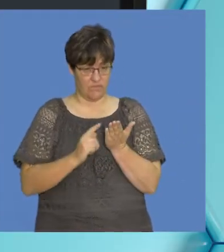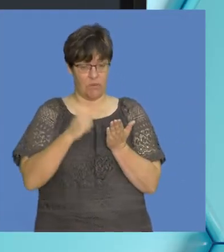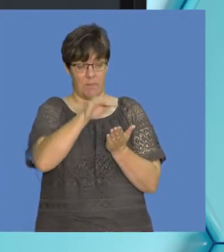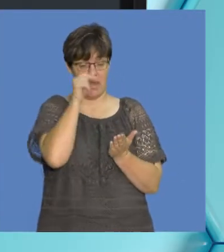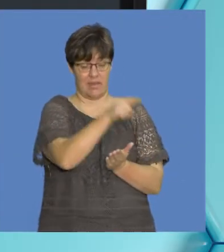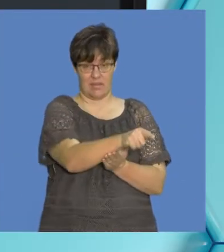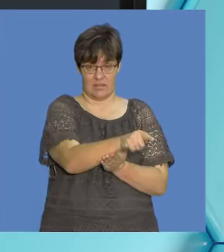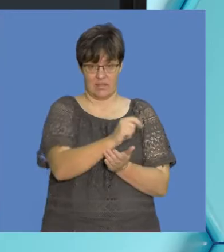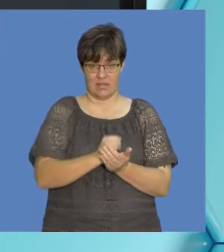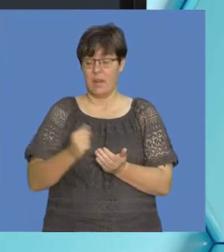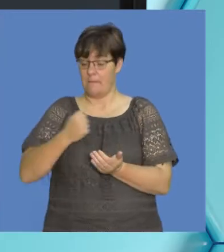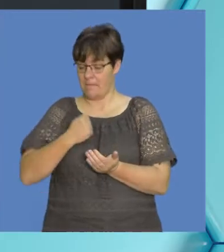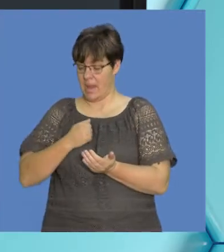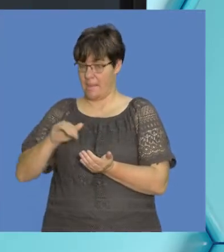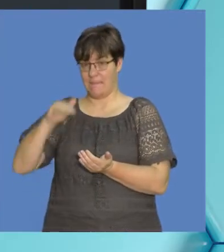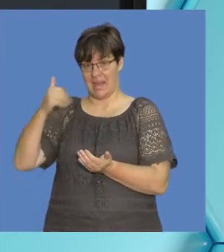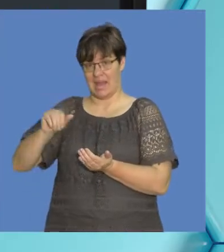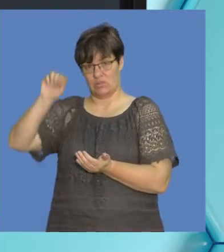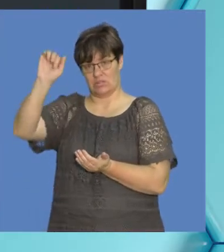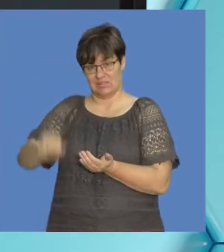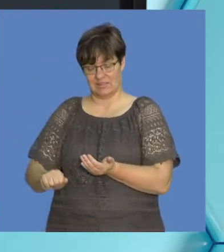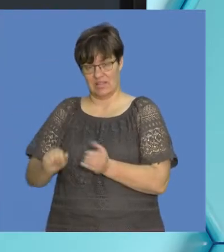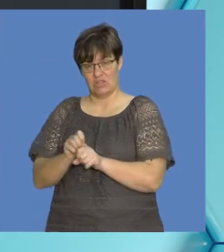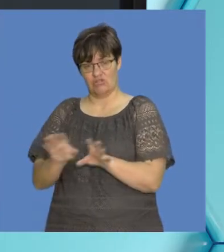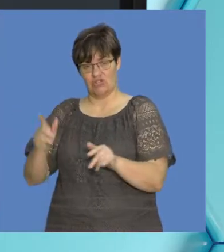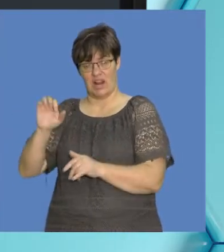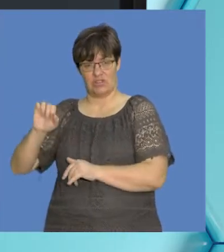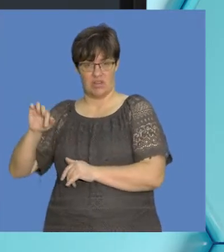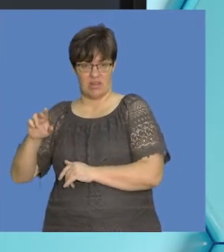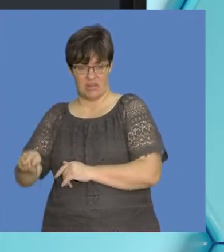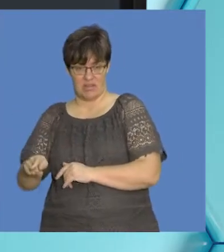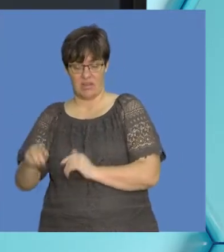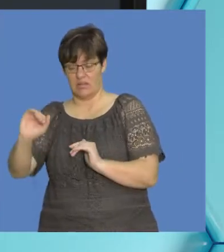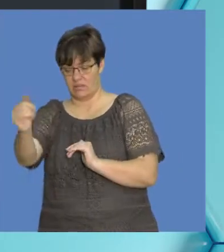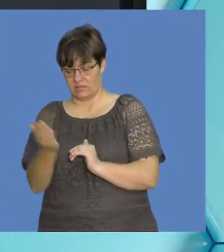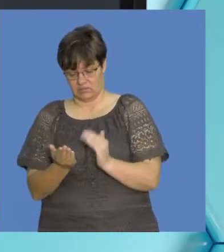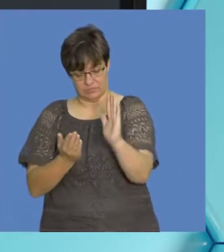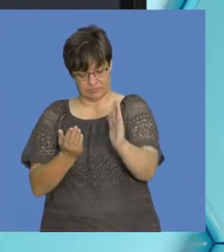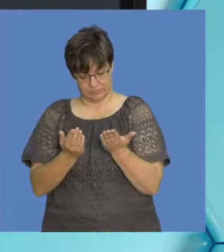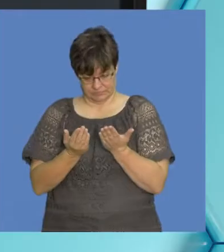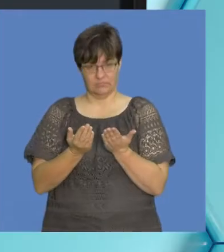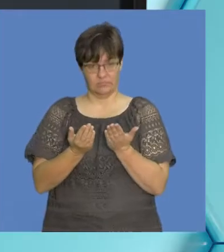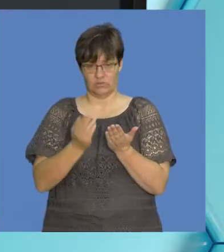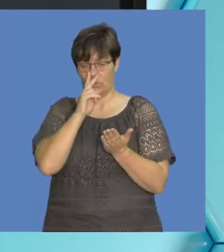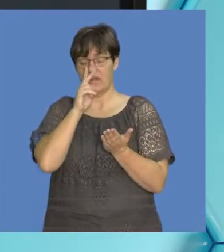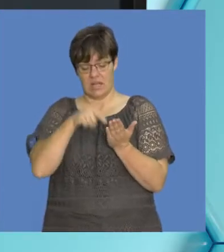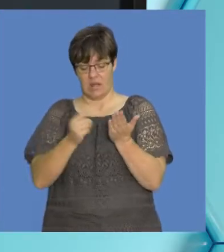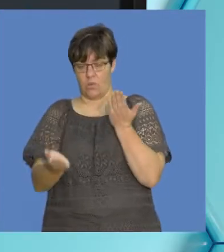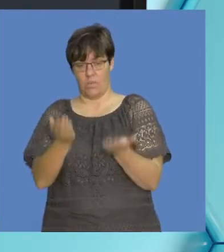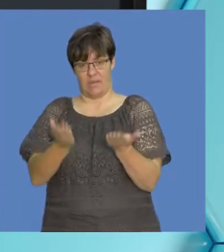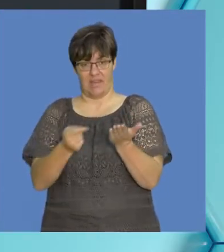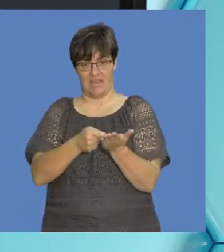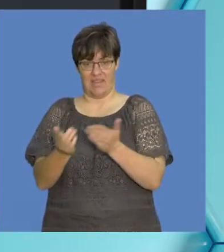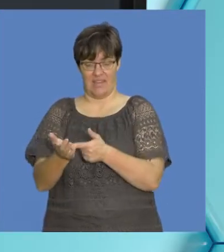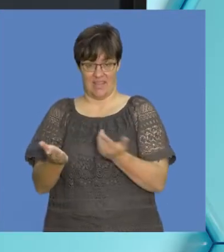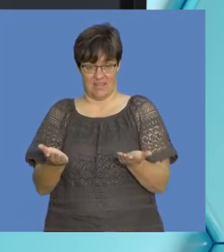bank, you have your bank account in your general ledger, so clearly a comparison needs to be made in order